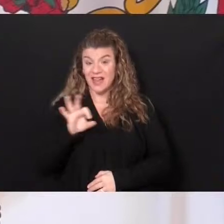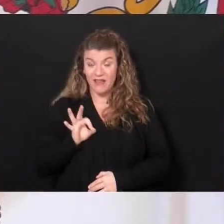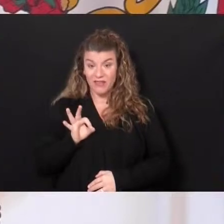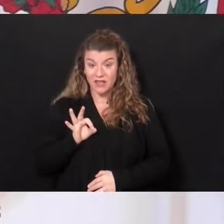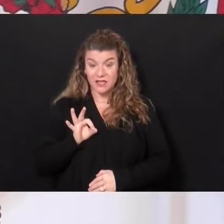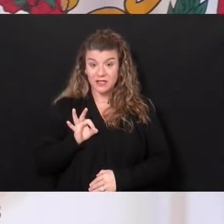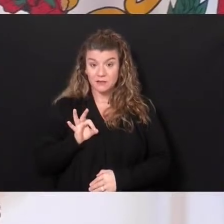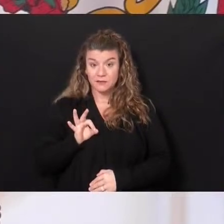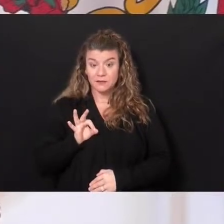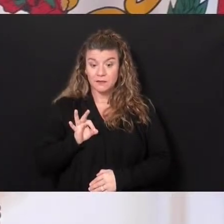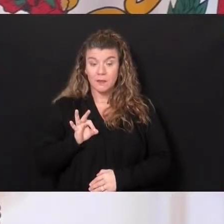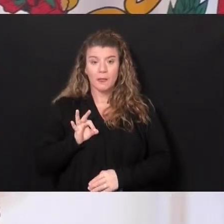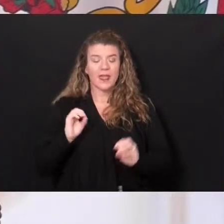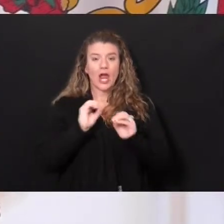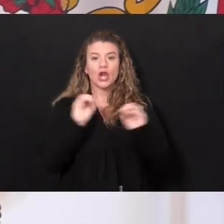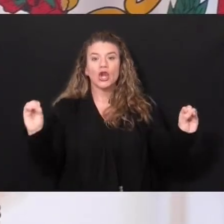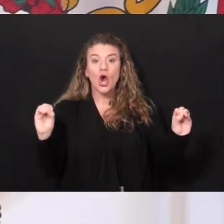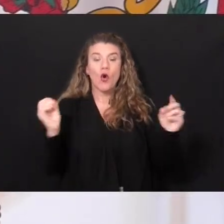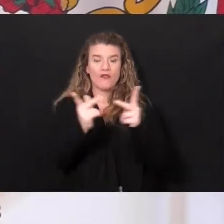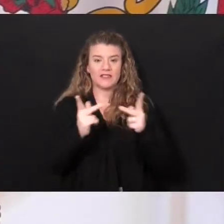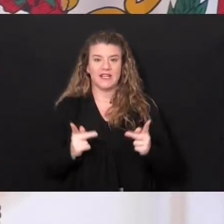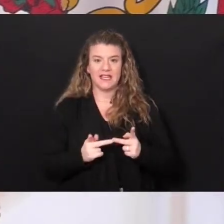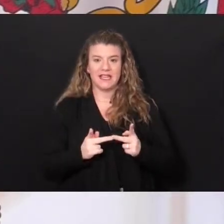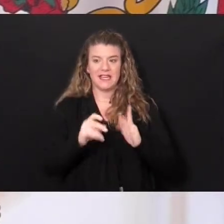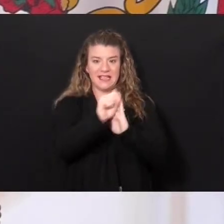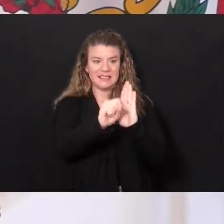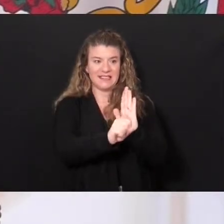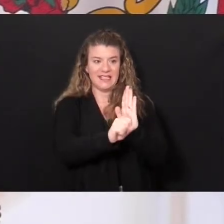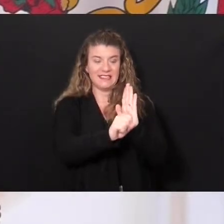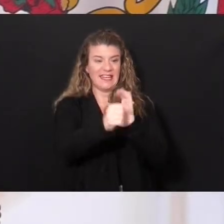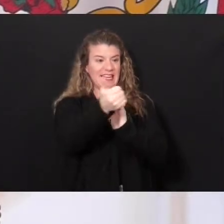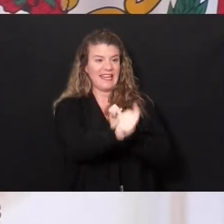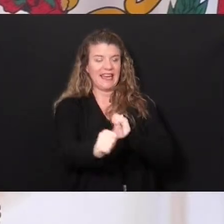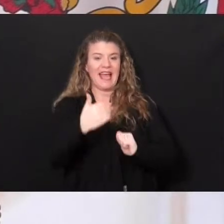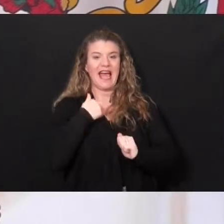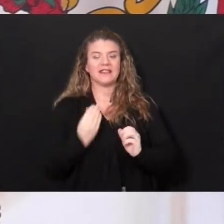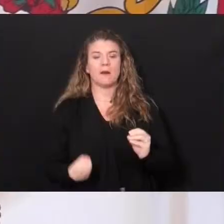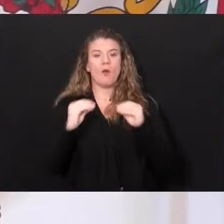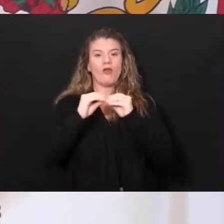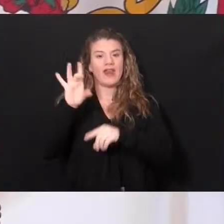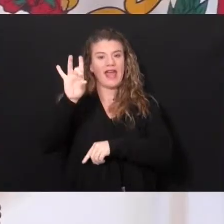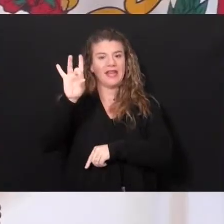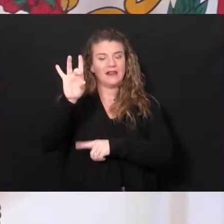cases. No facility in our state has more than 8 inmate